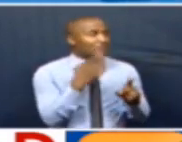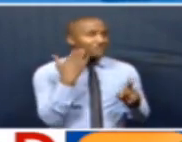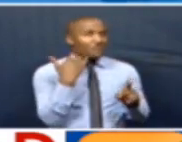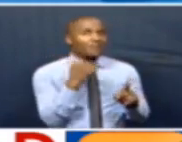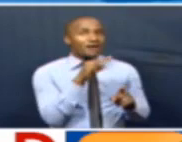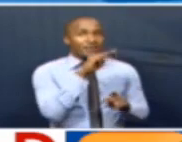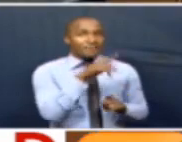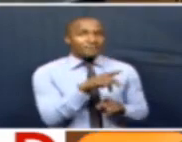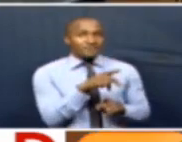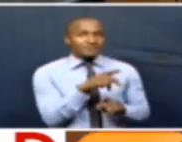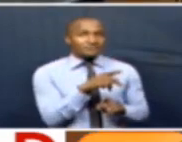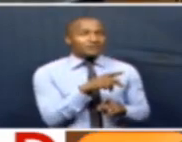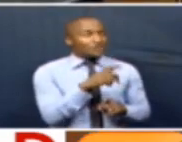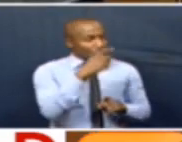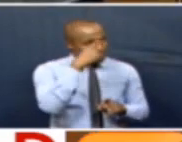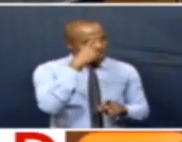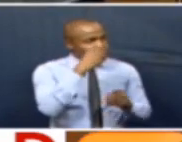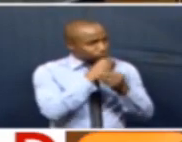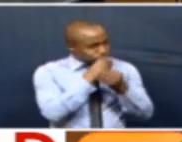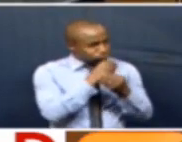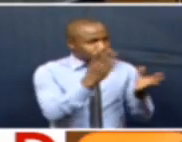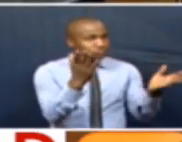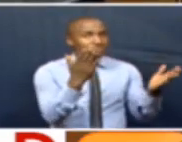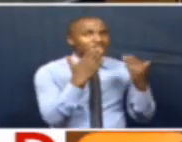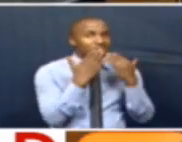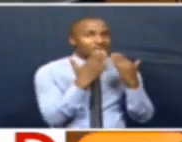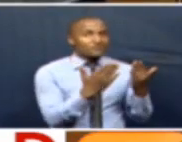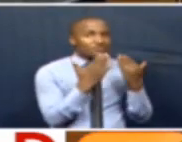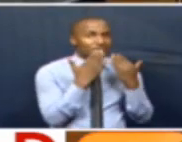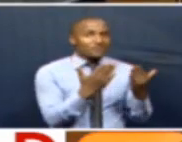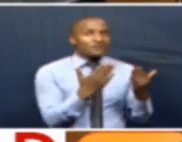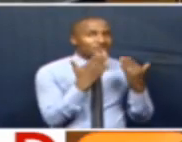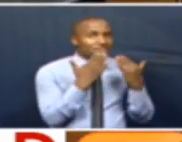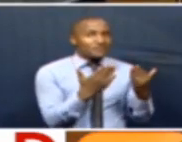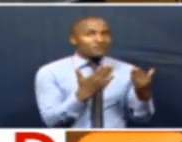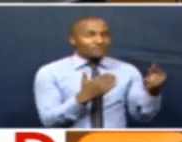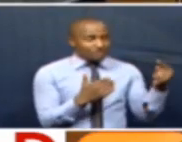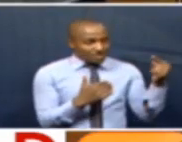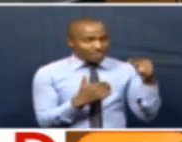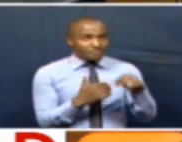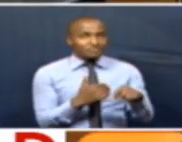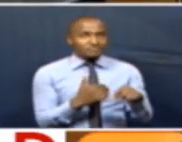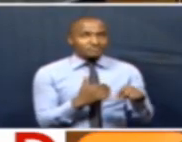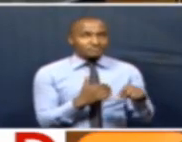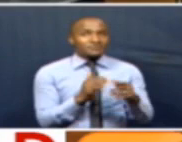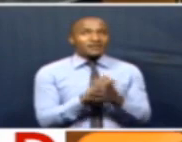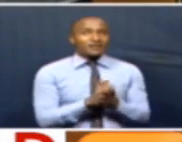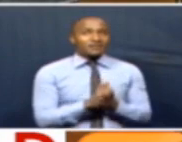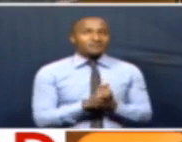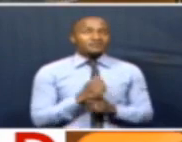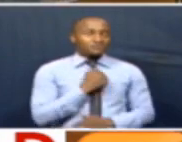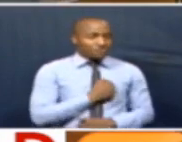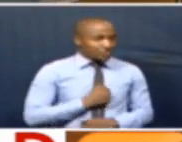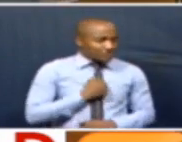Bunyanje's MP. Wise words you've heard for us tonight and for the country. We thank you so much. Thank and you our both. Condolences.